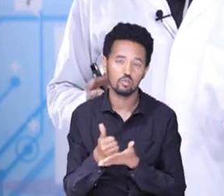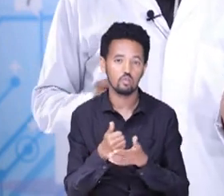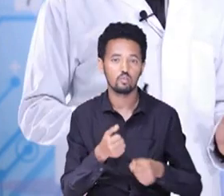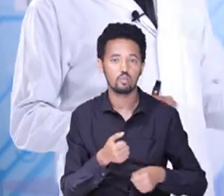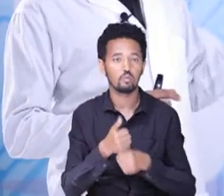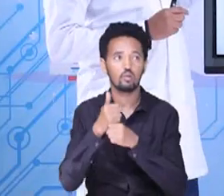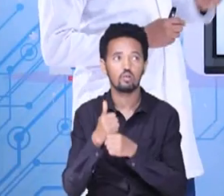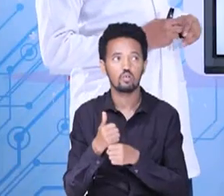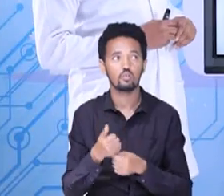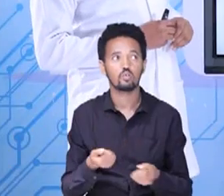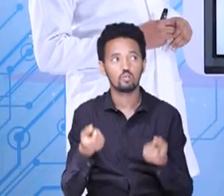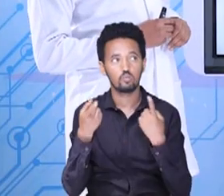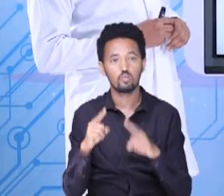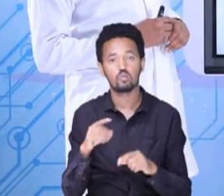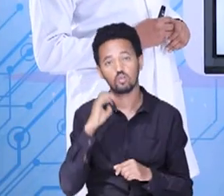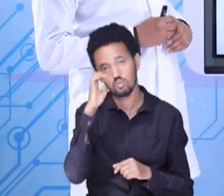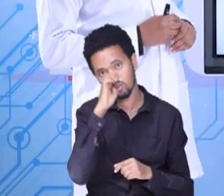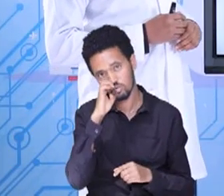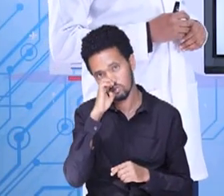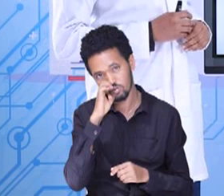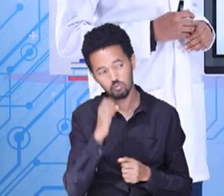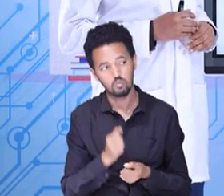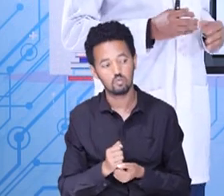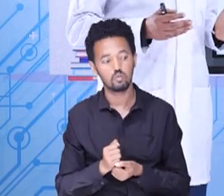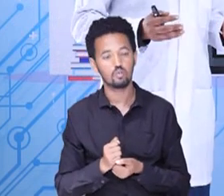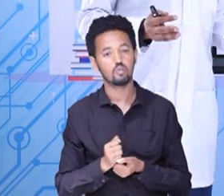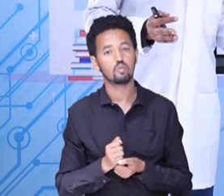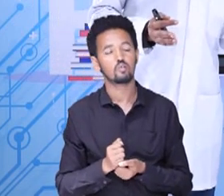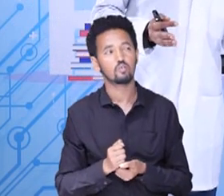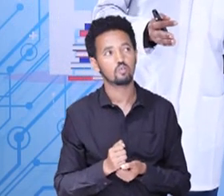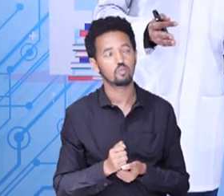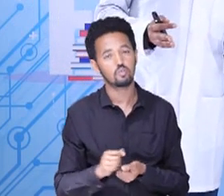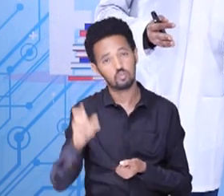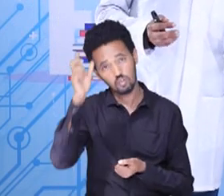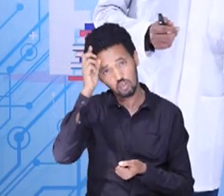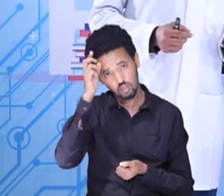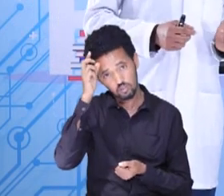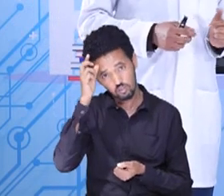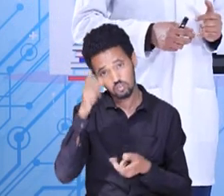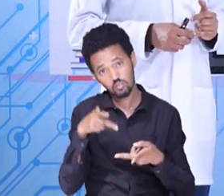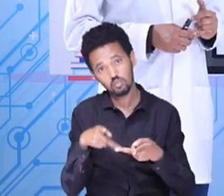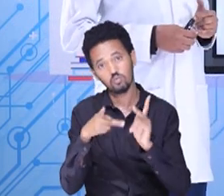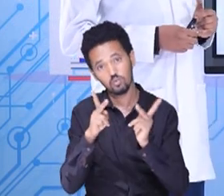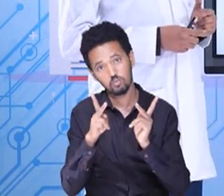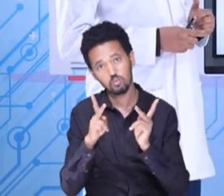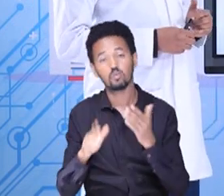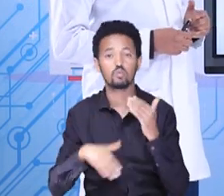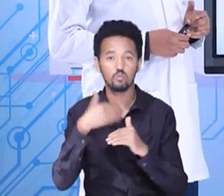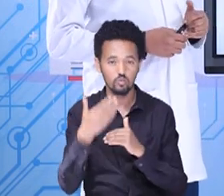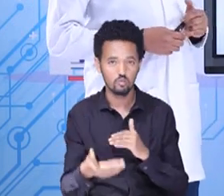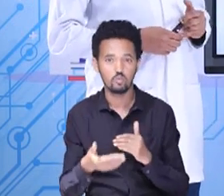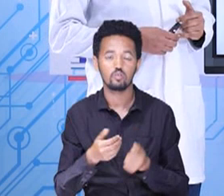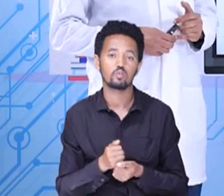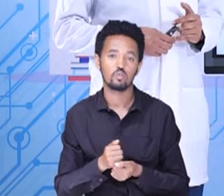from Ethiopia. The other one, early opposition against Haile Selassie government. First opposition